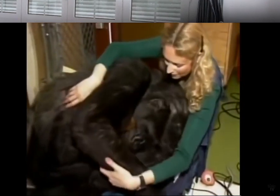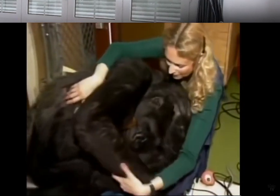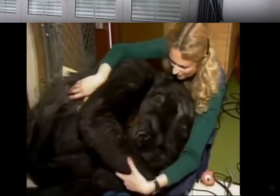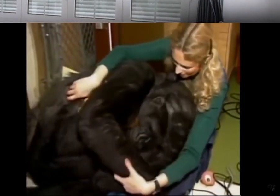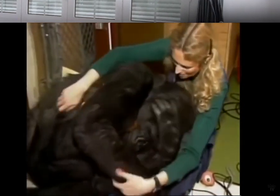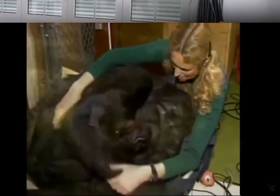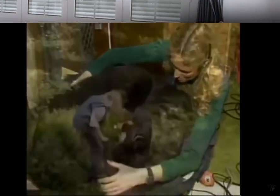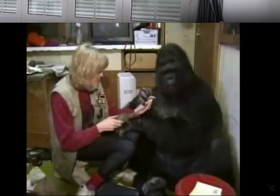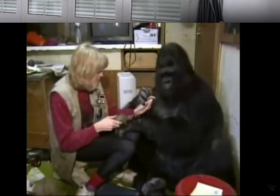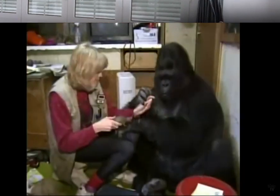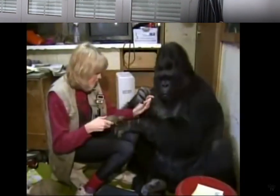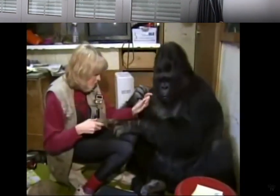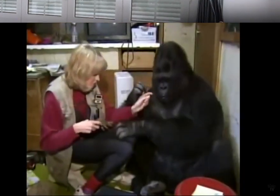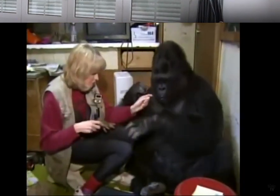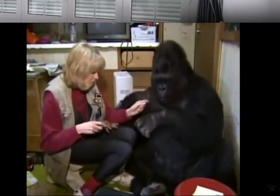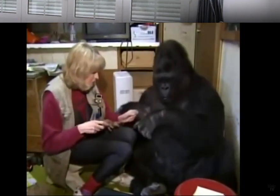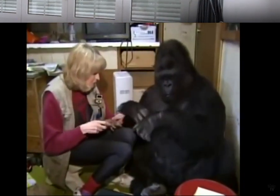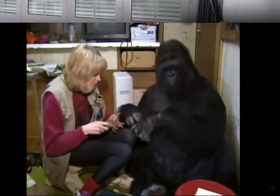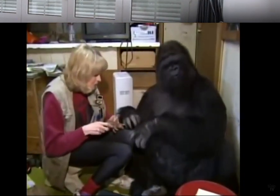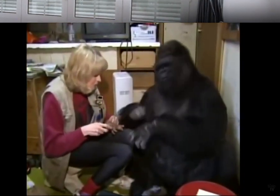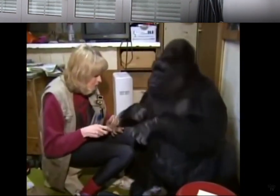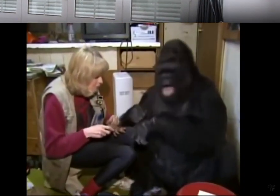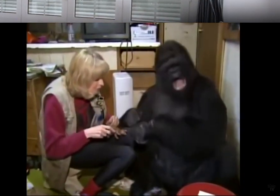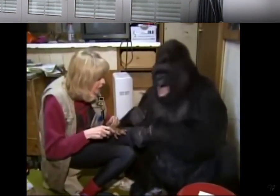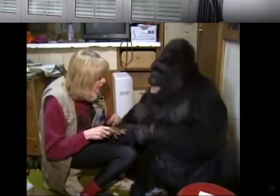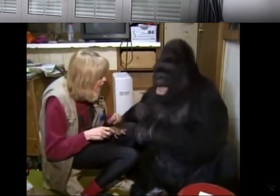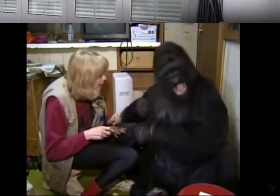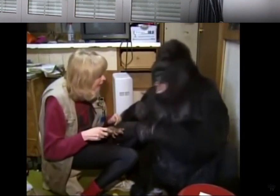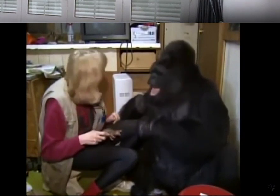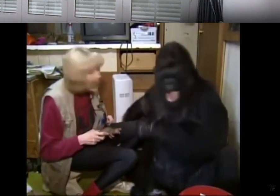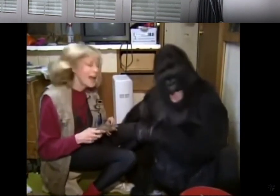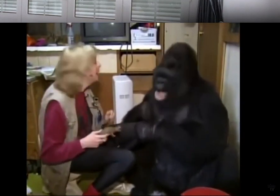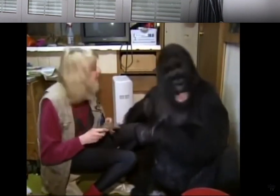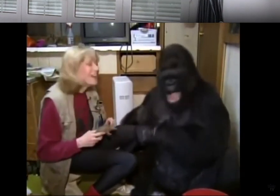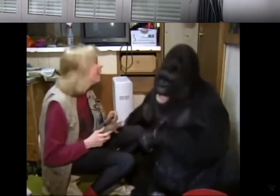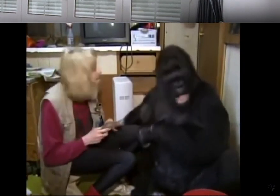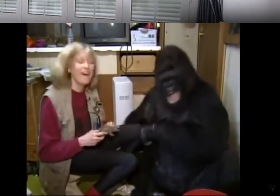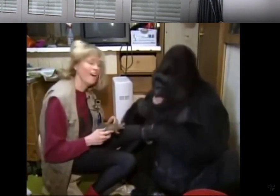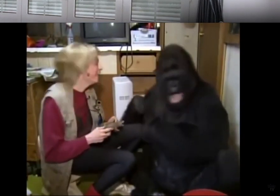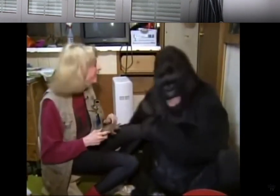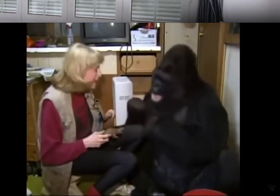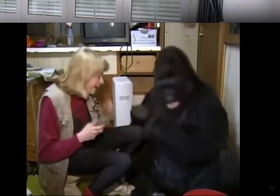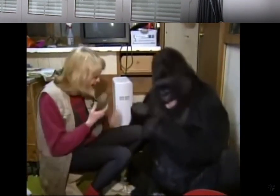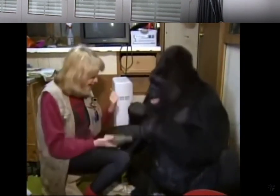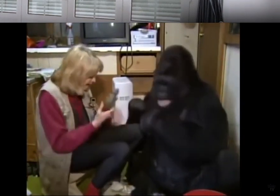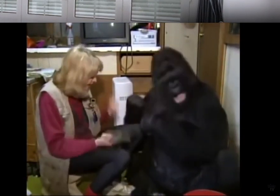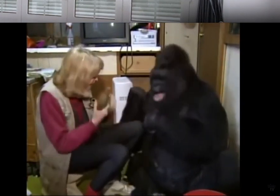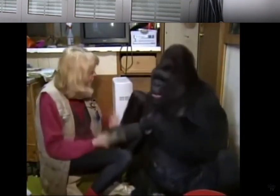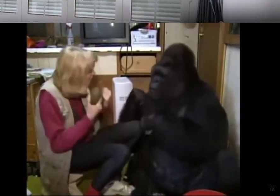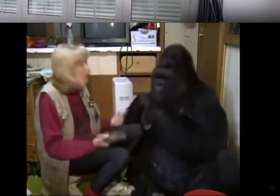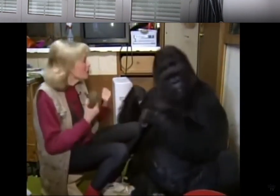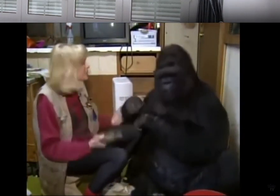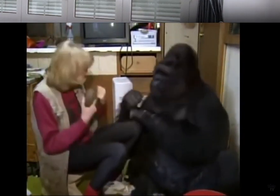lovely animal. How can you be mean to animals? They couldn't have known that their intimate friendship would shatter